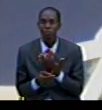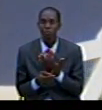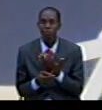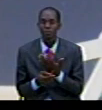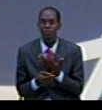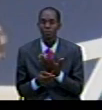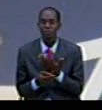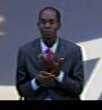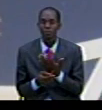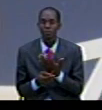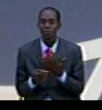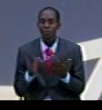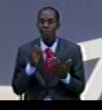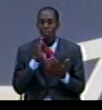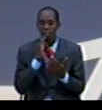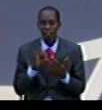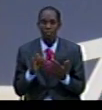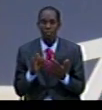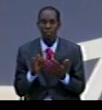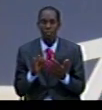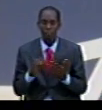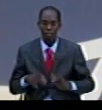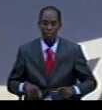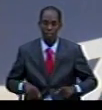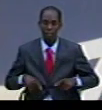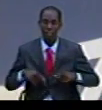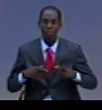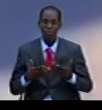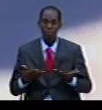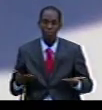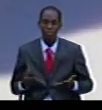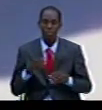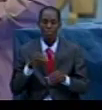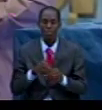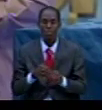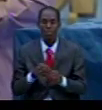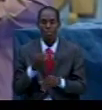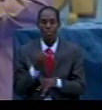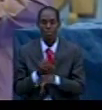is live in Ibadan today.